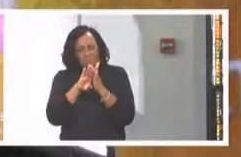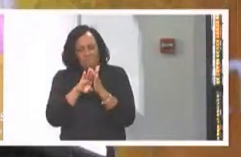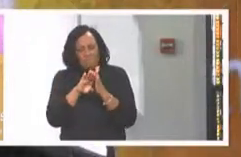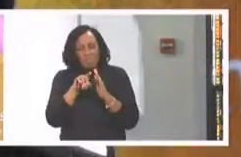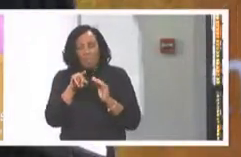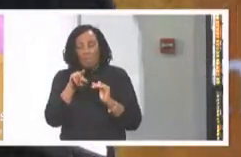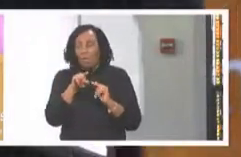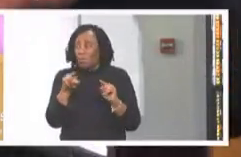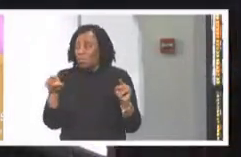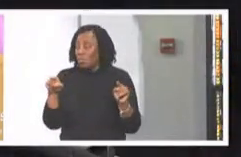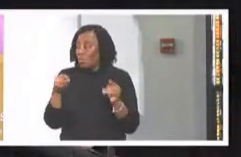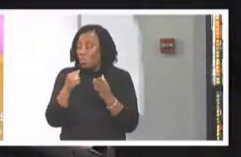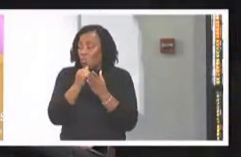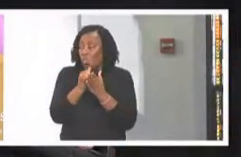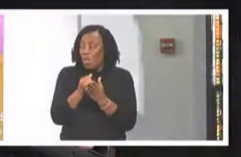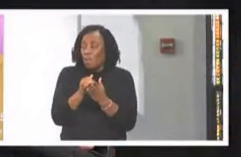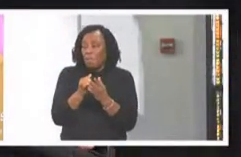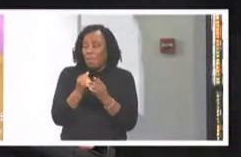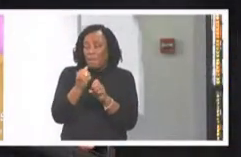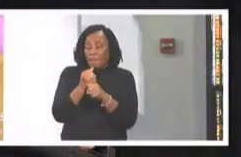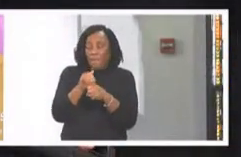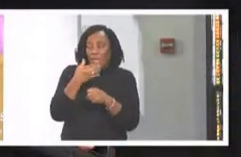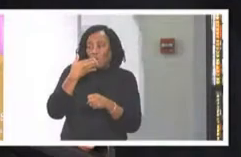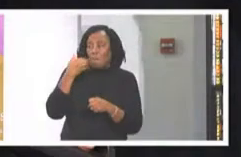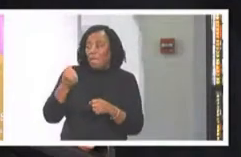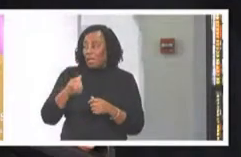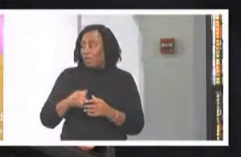Something that can make you better.